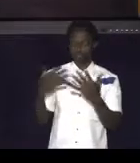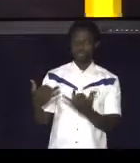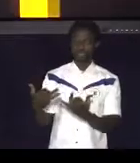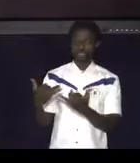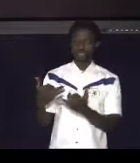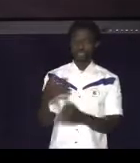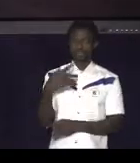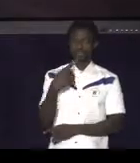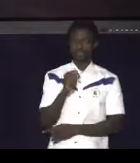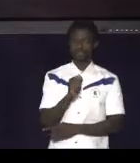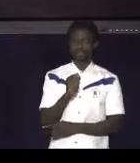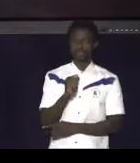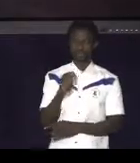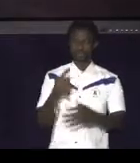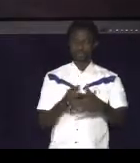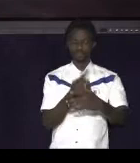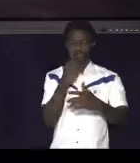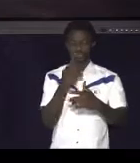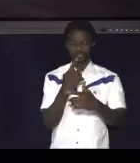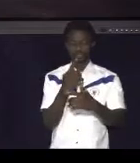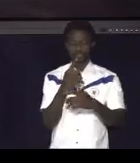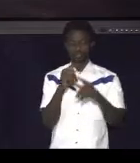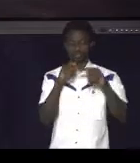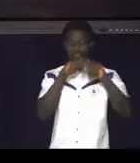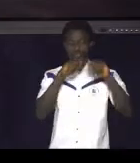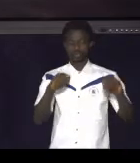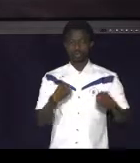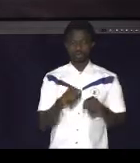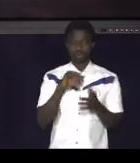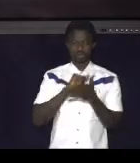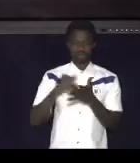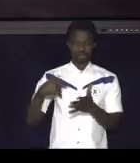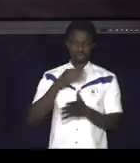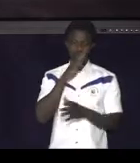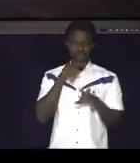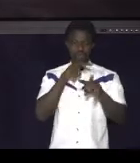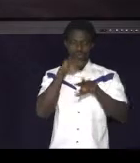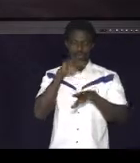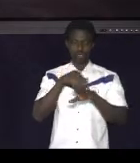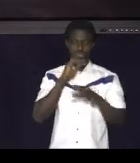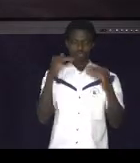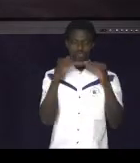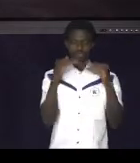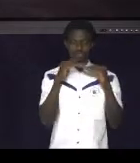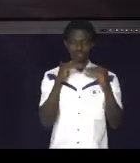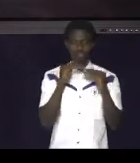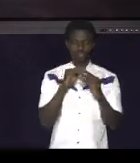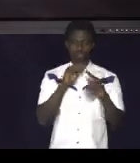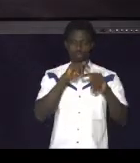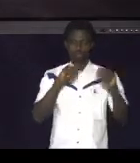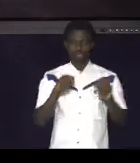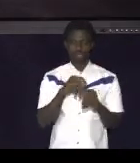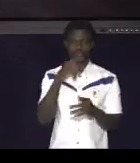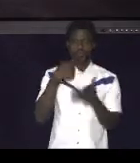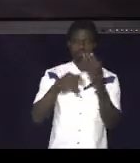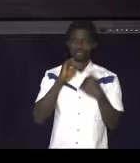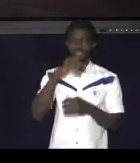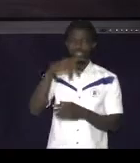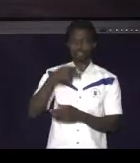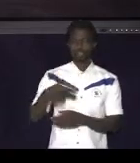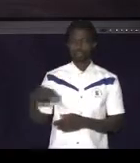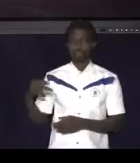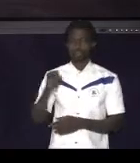Now, the first triangle that we're going to be looking at is the equilateral triangle. What are the properties of an equilateral